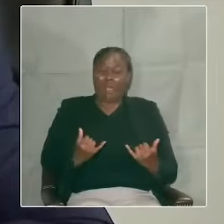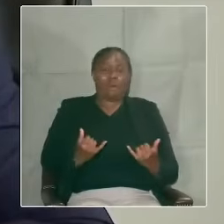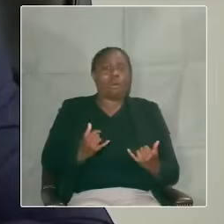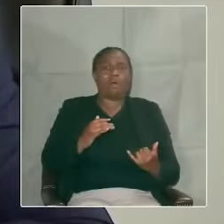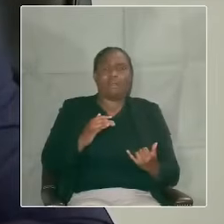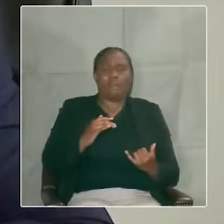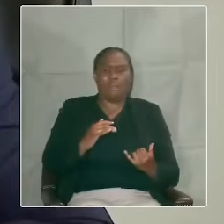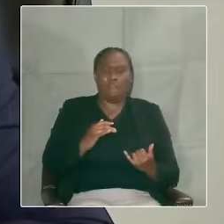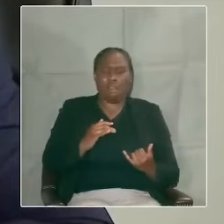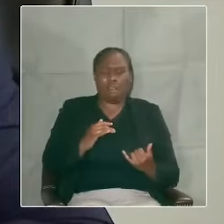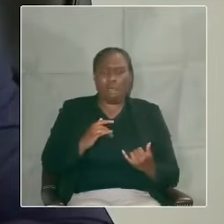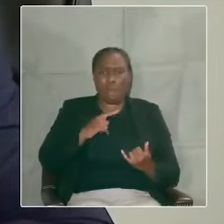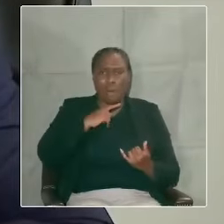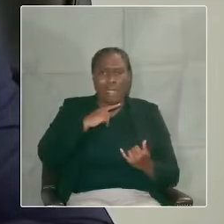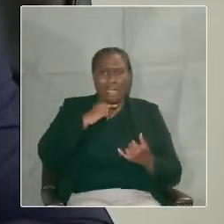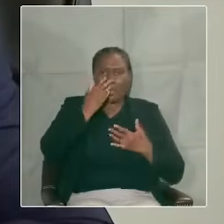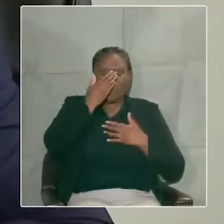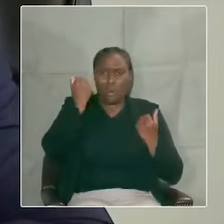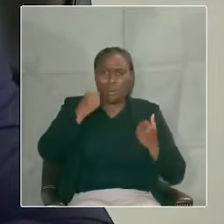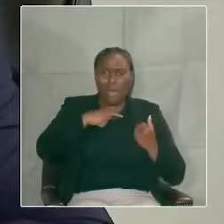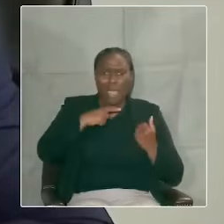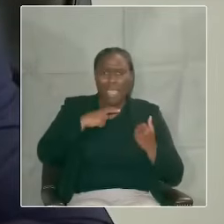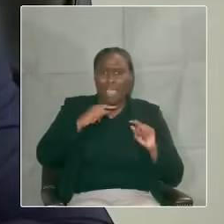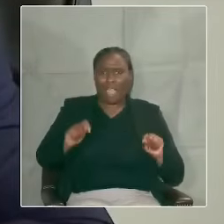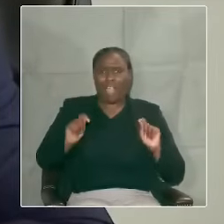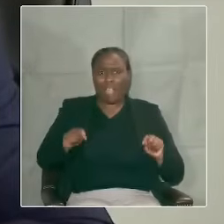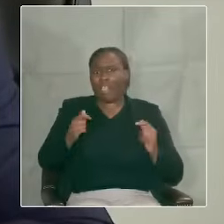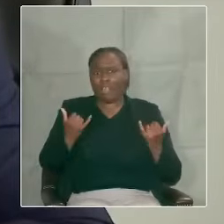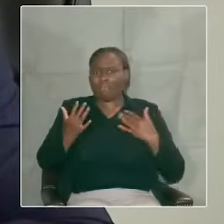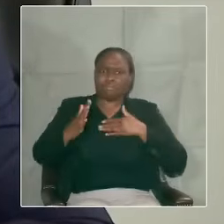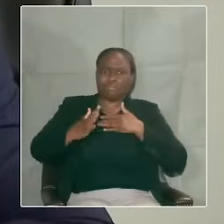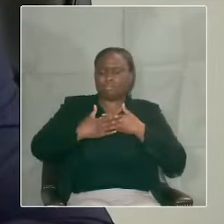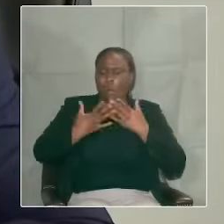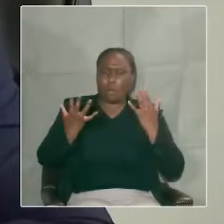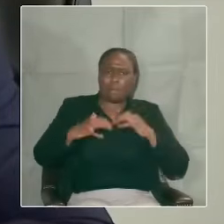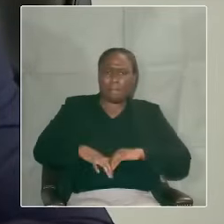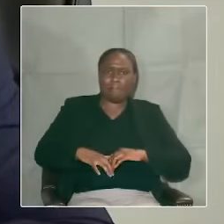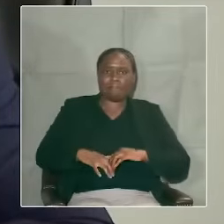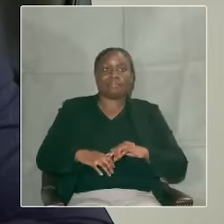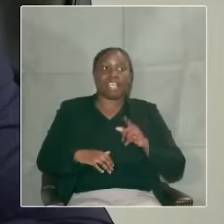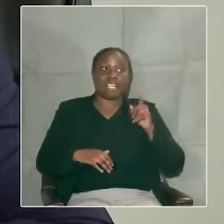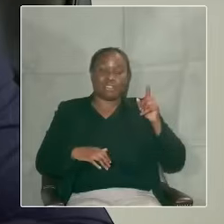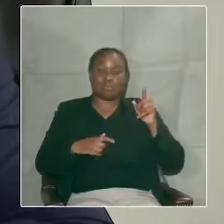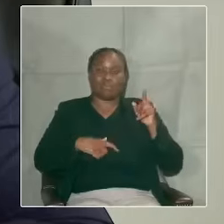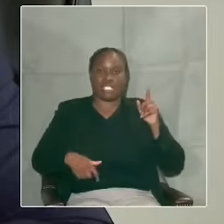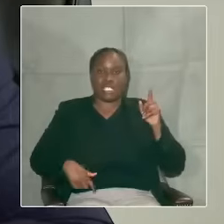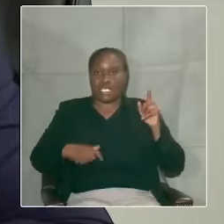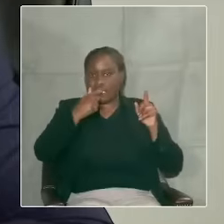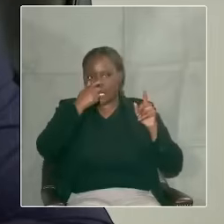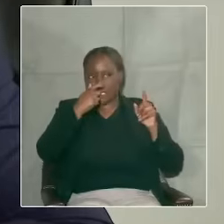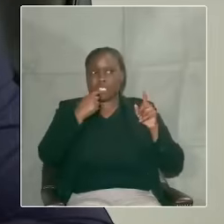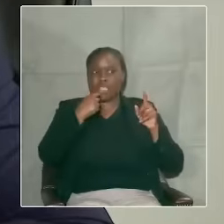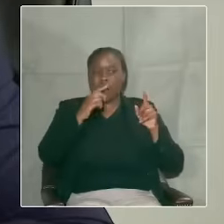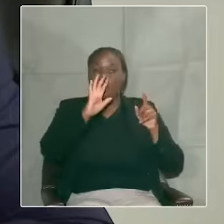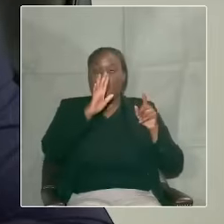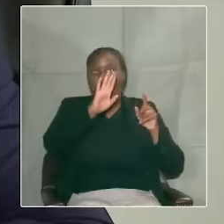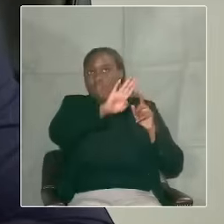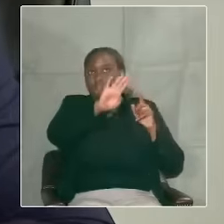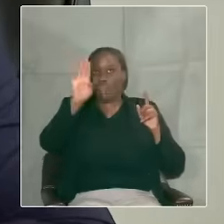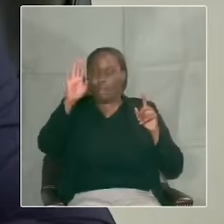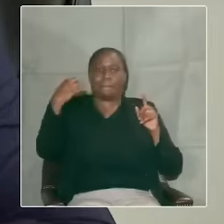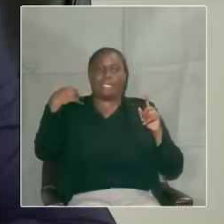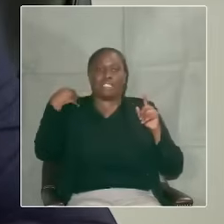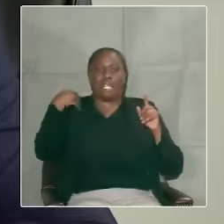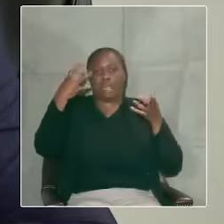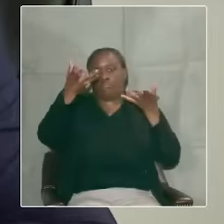manner, because I don't know what we are chasing. And that's when he says, no, he will speak to the